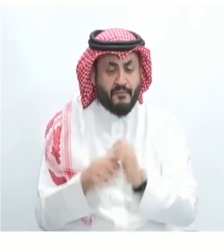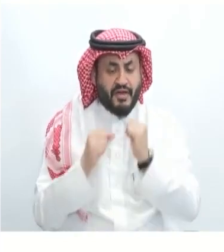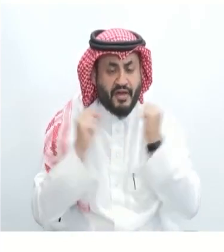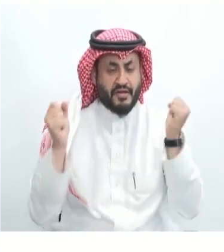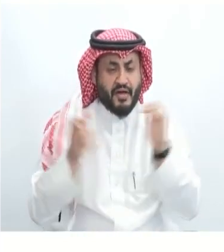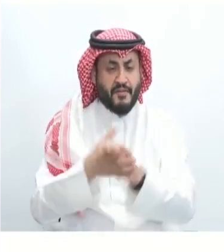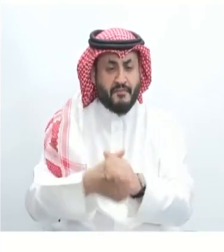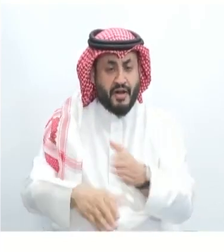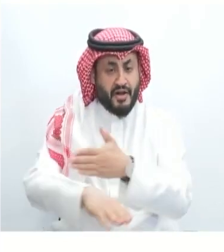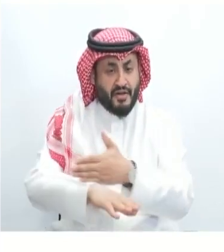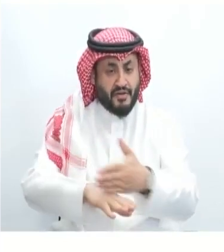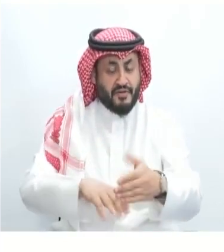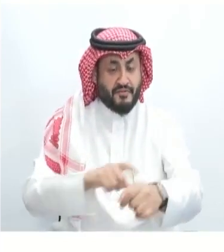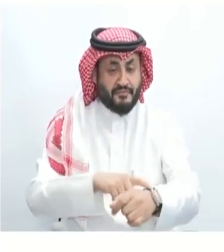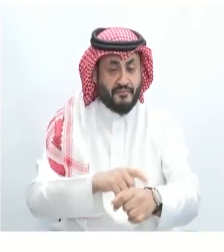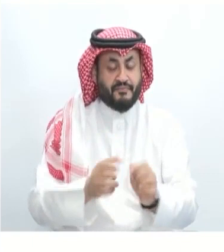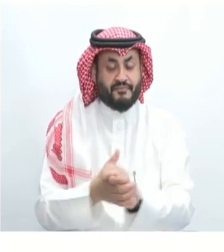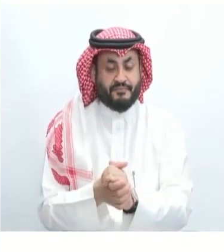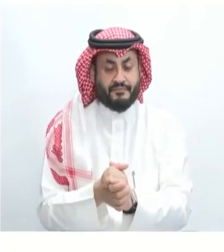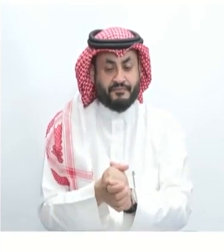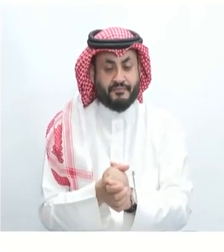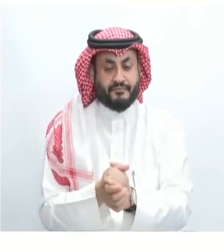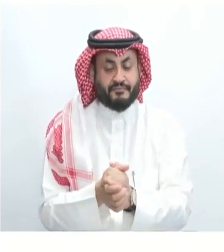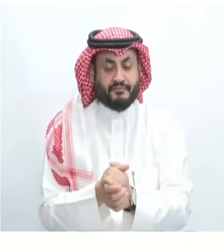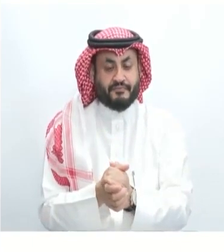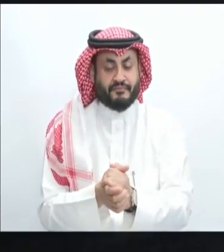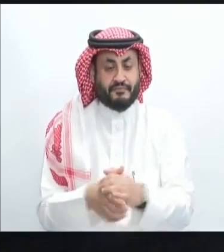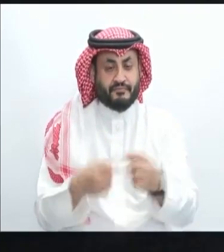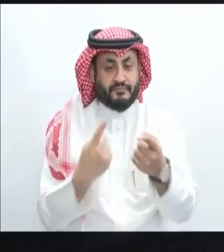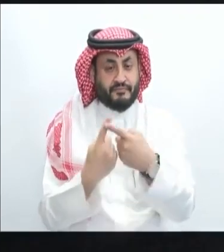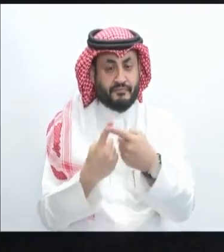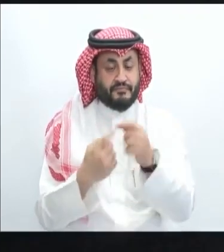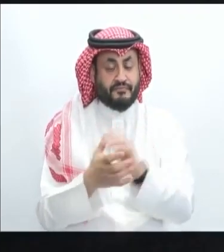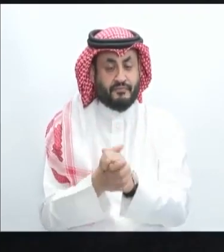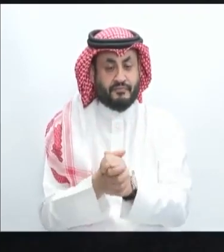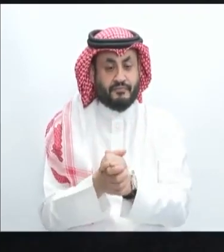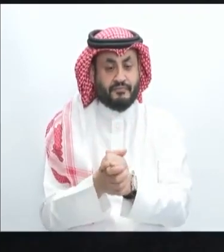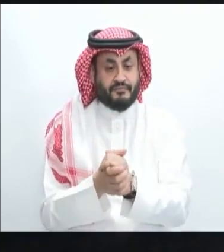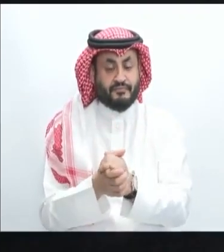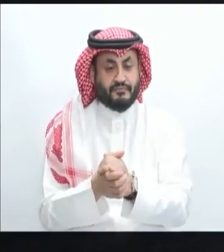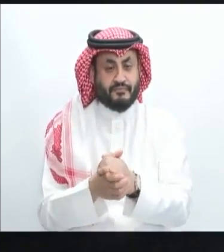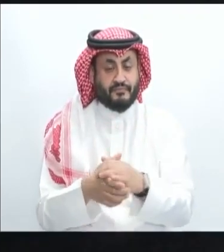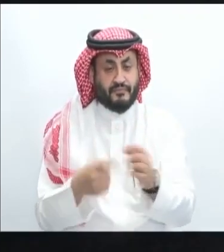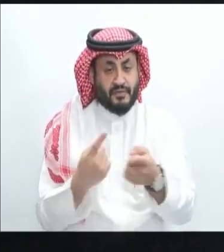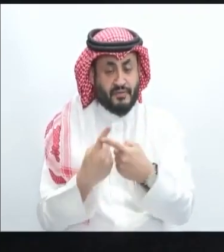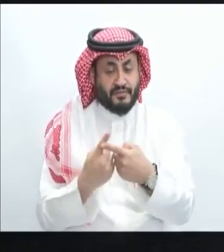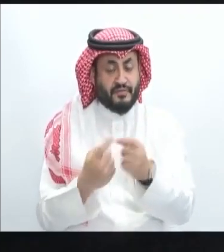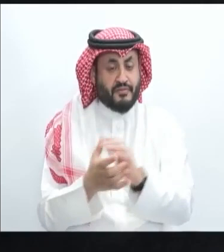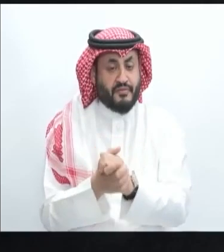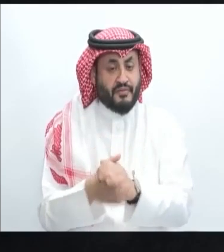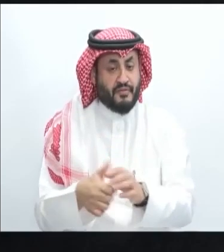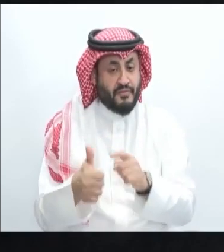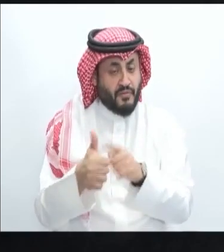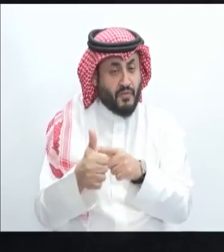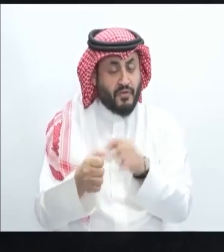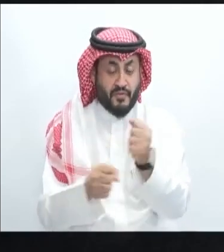up early. So, this is the first thing, or this is the first good thing that we